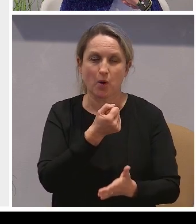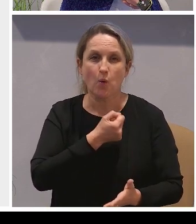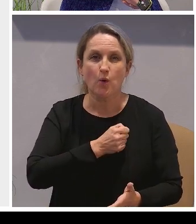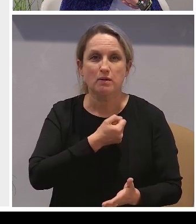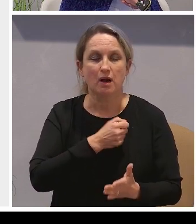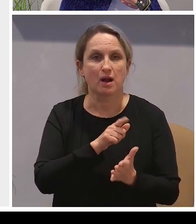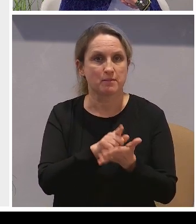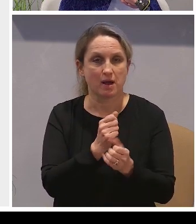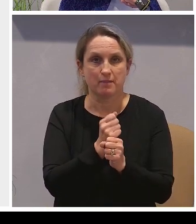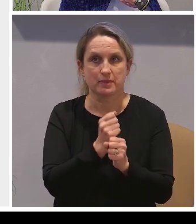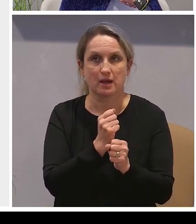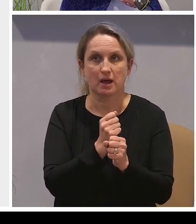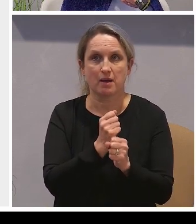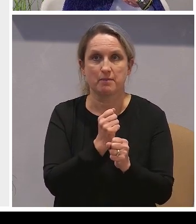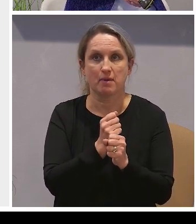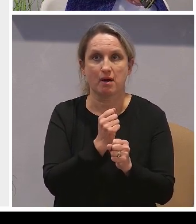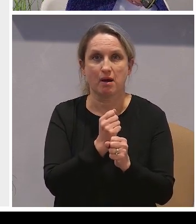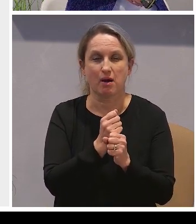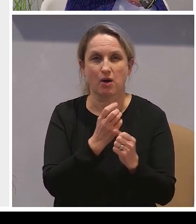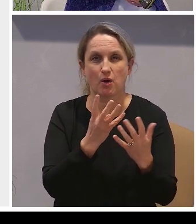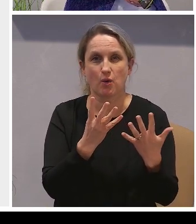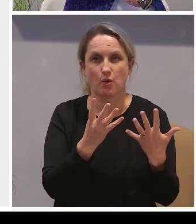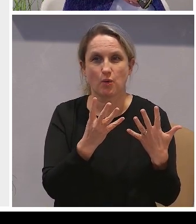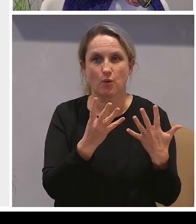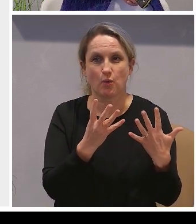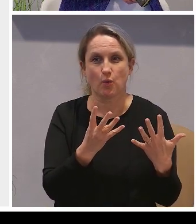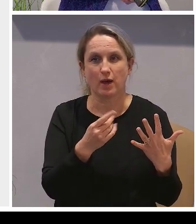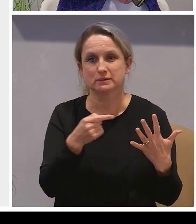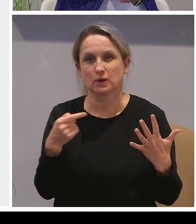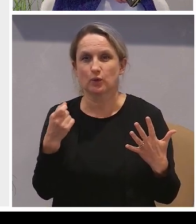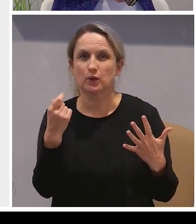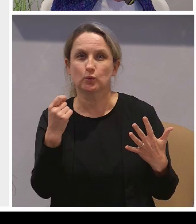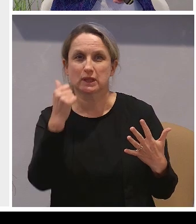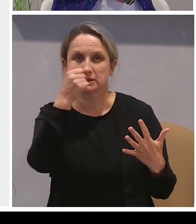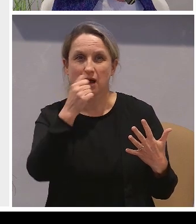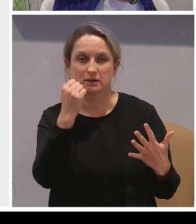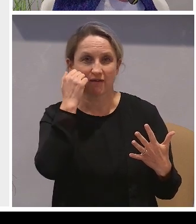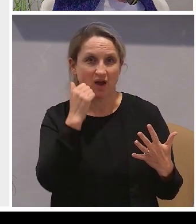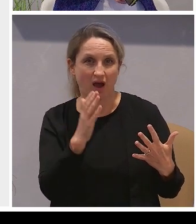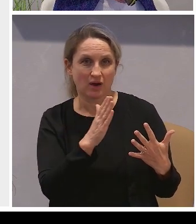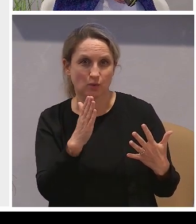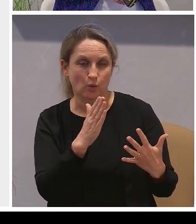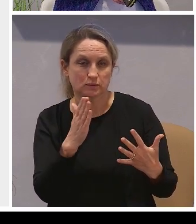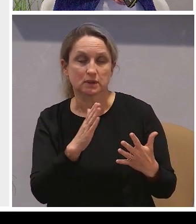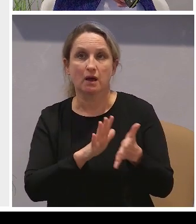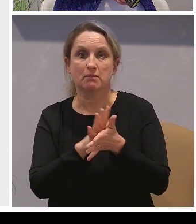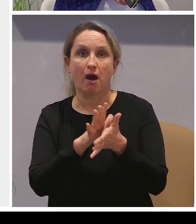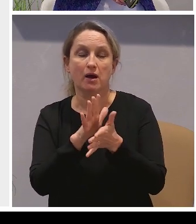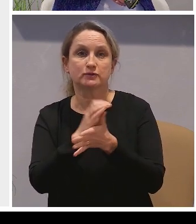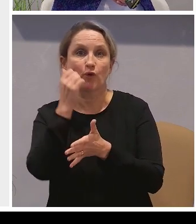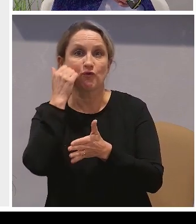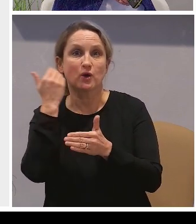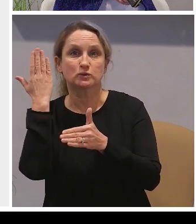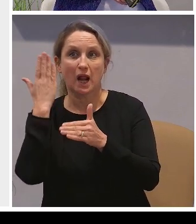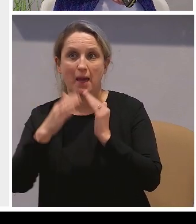born without a congenital heart defect, they need to get the heart ultrasound